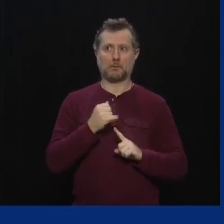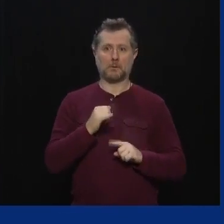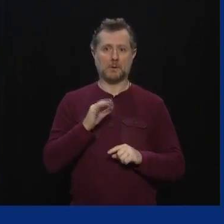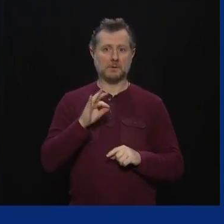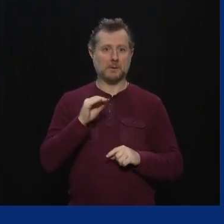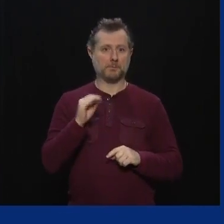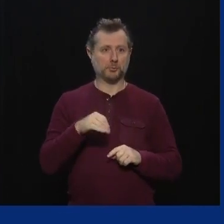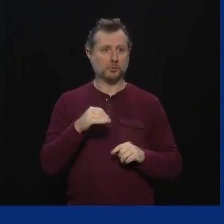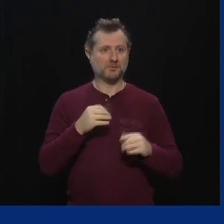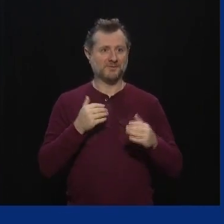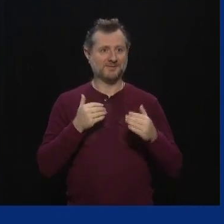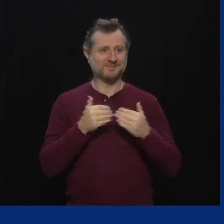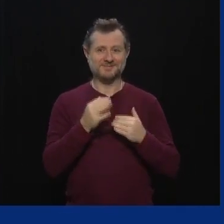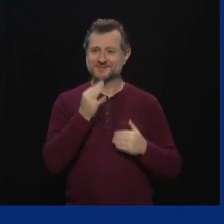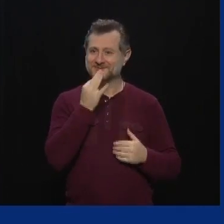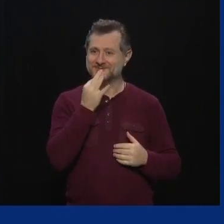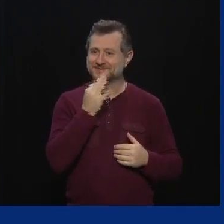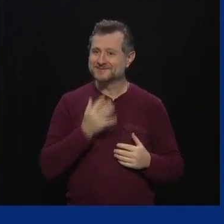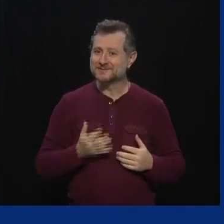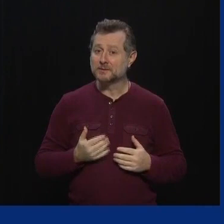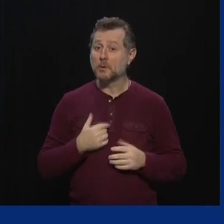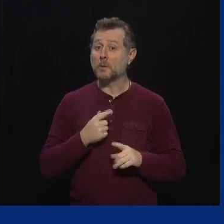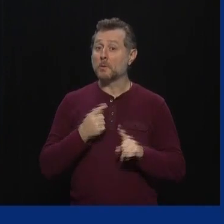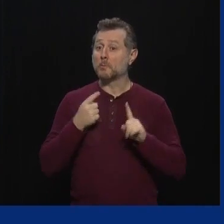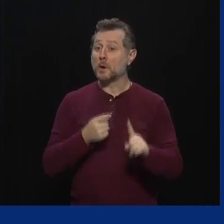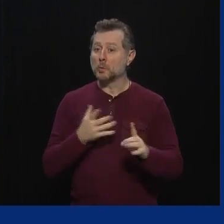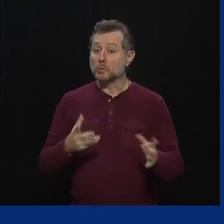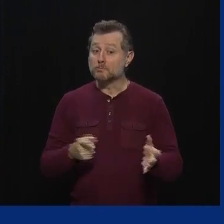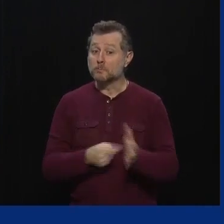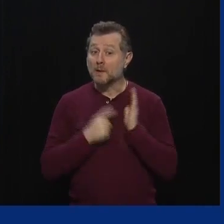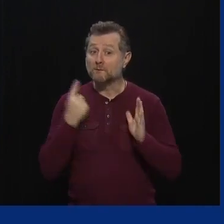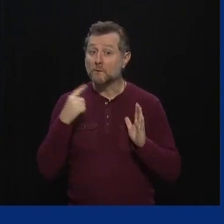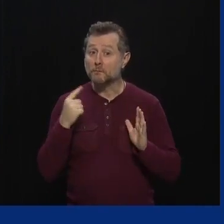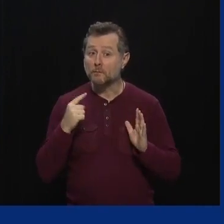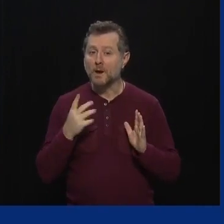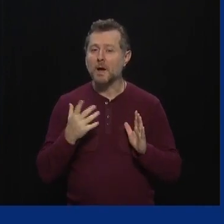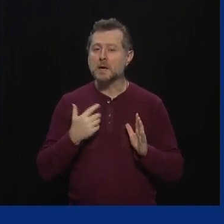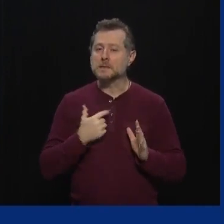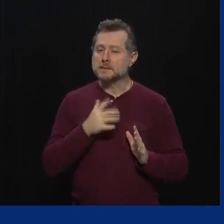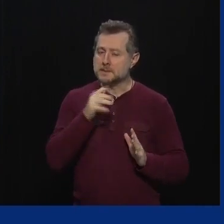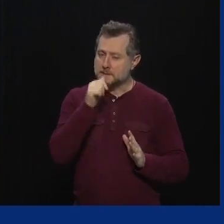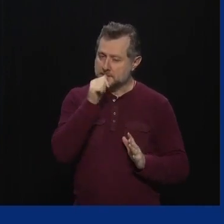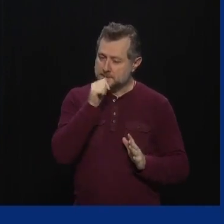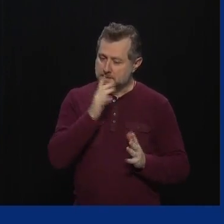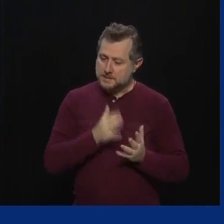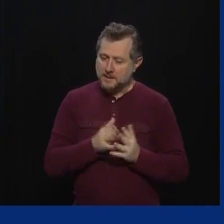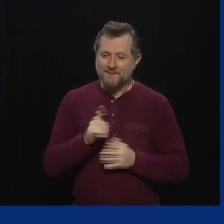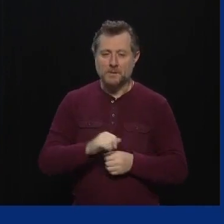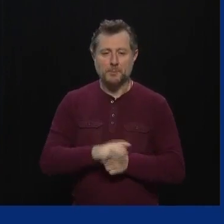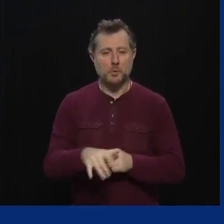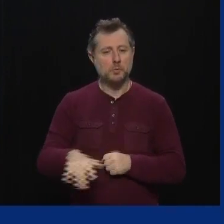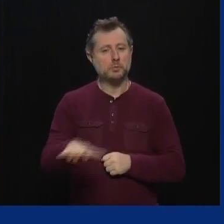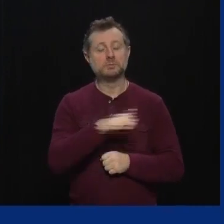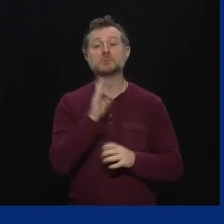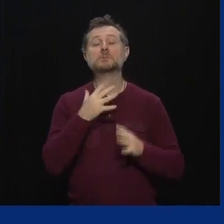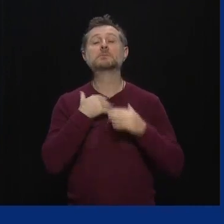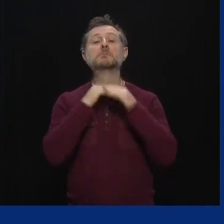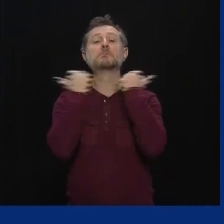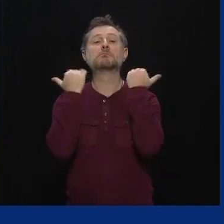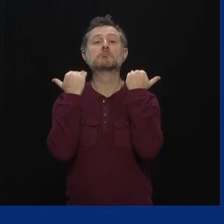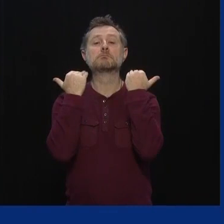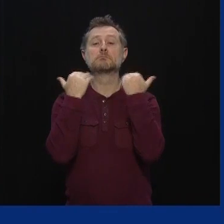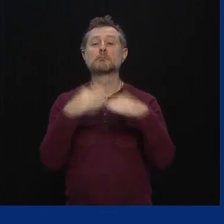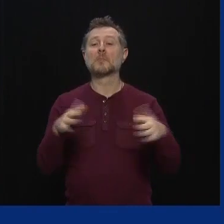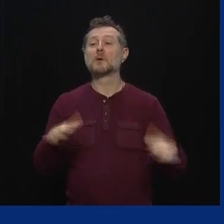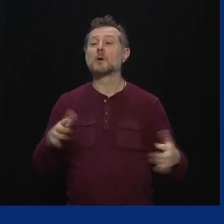is not to have mandates for the sake of mandate. It's to get us through this pandemic. I mean, we are all sick and tired of this. We want to say it's over, and this is the way we